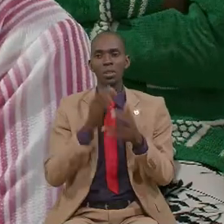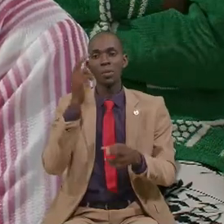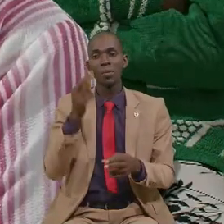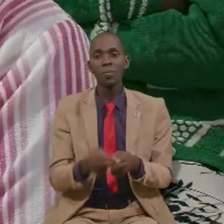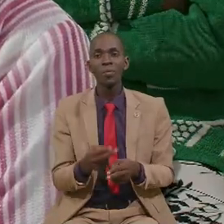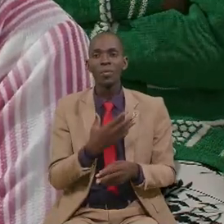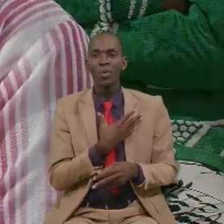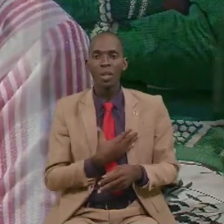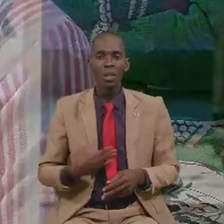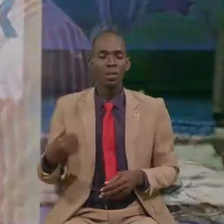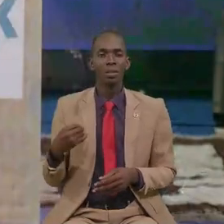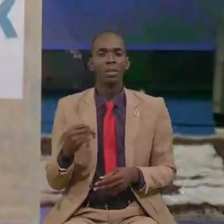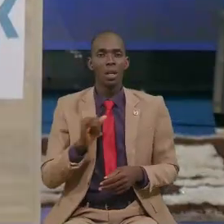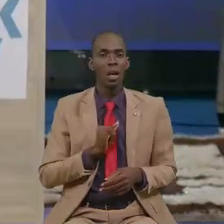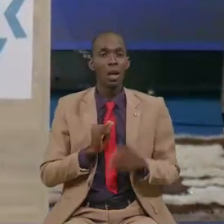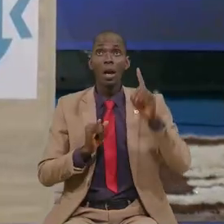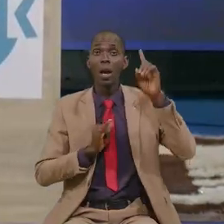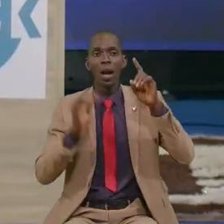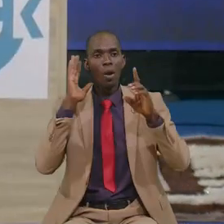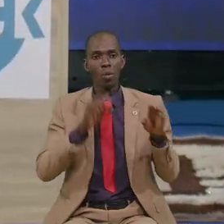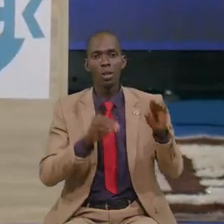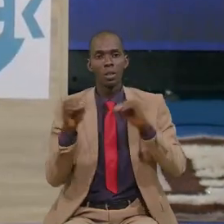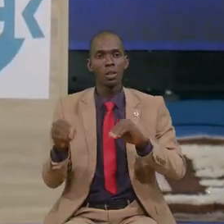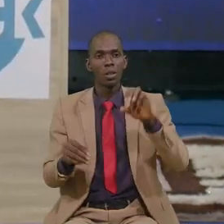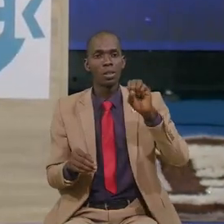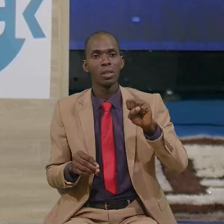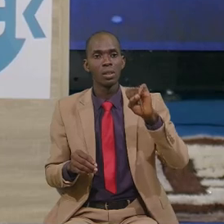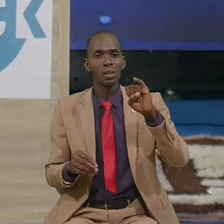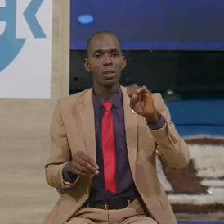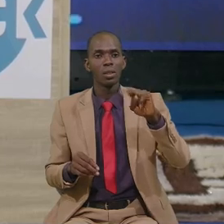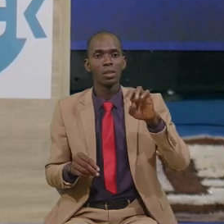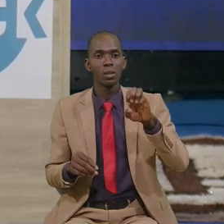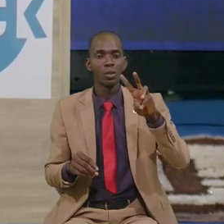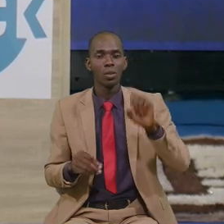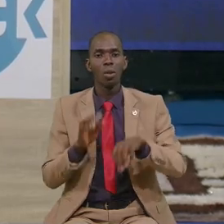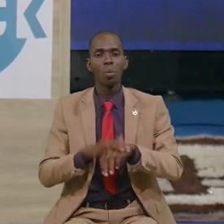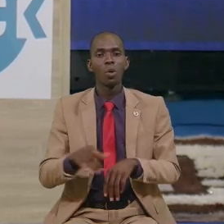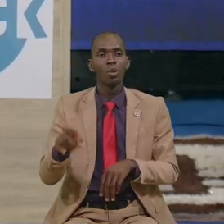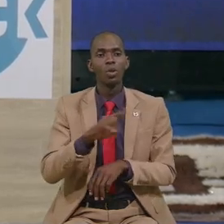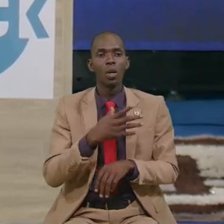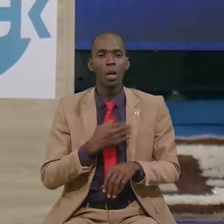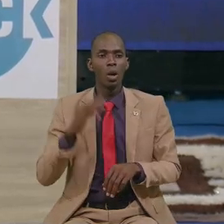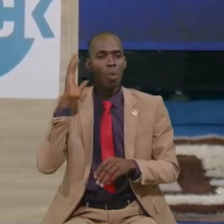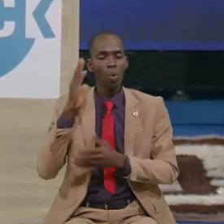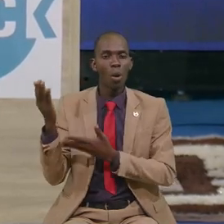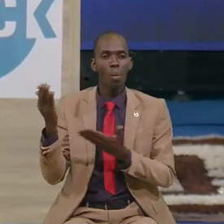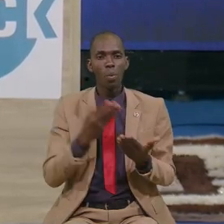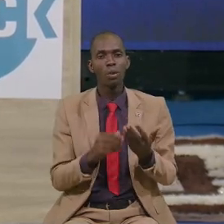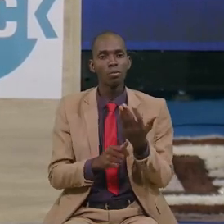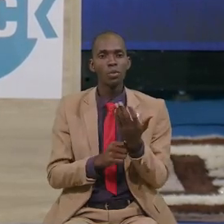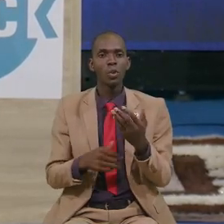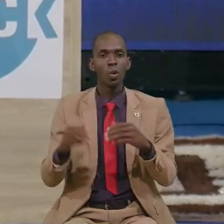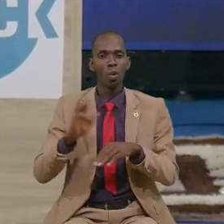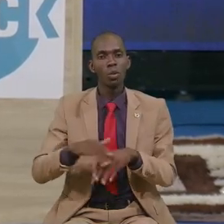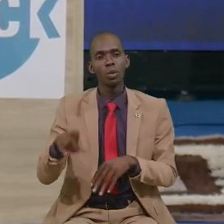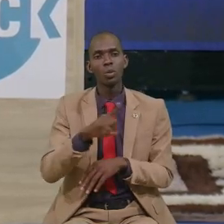lay sinews upon you and will bring up flesh upon you and cover you with skin